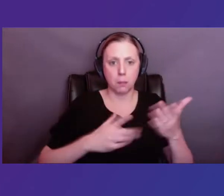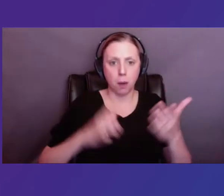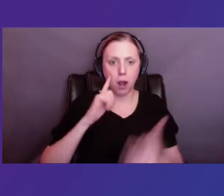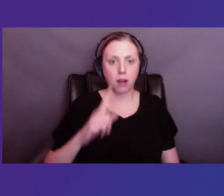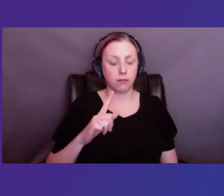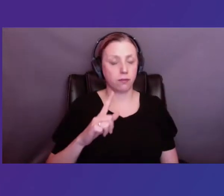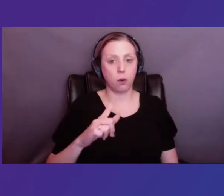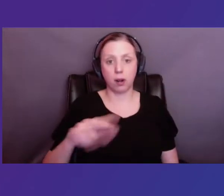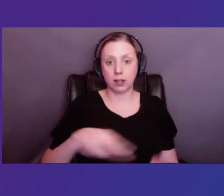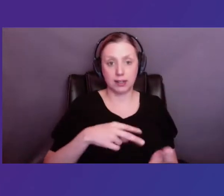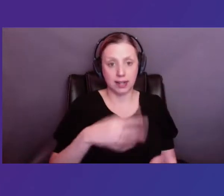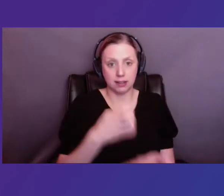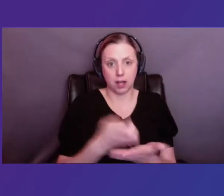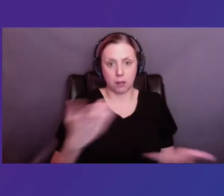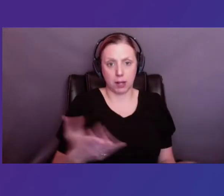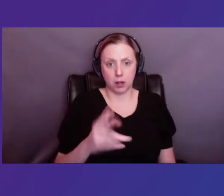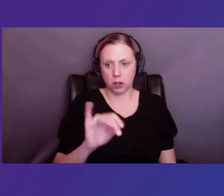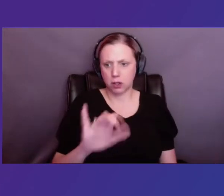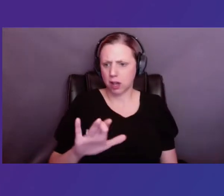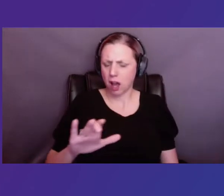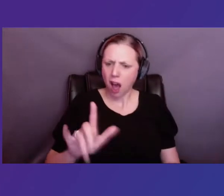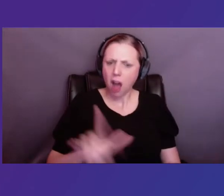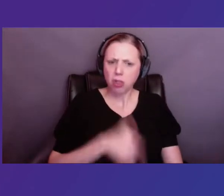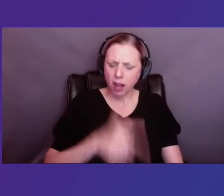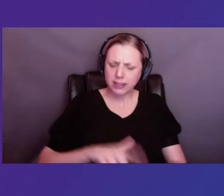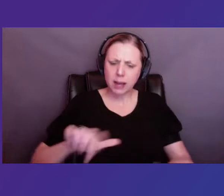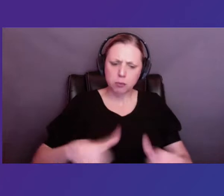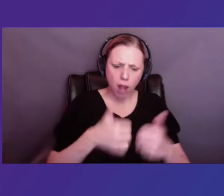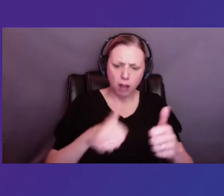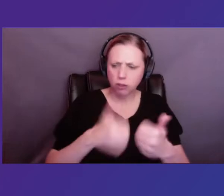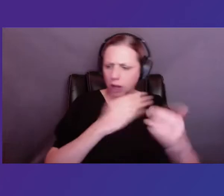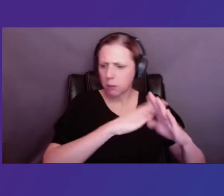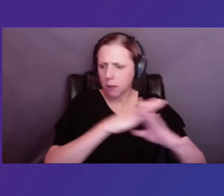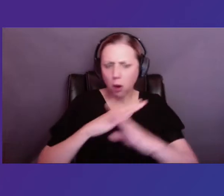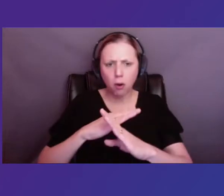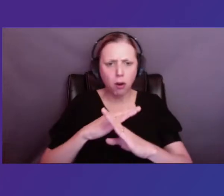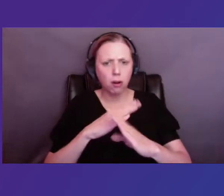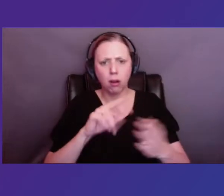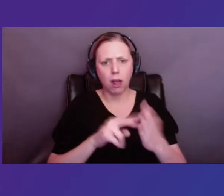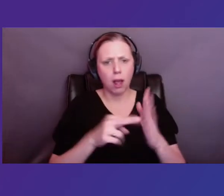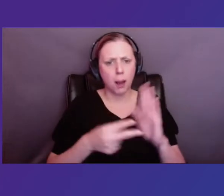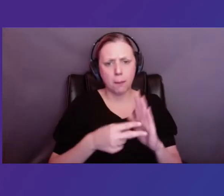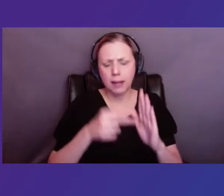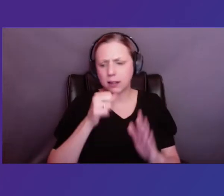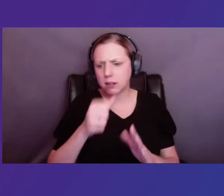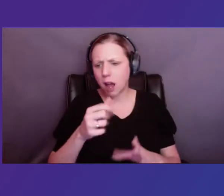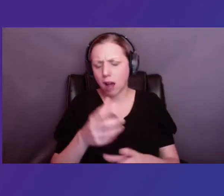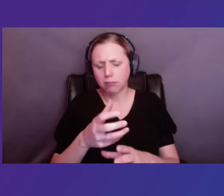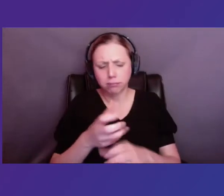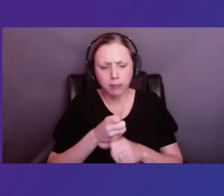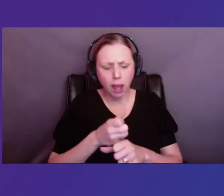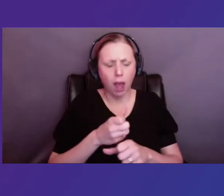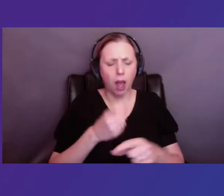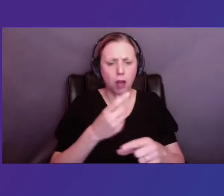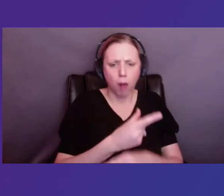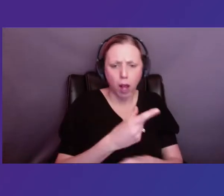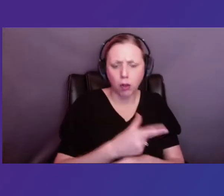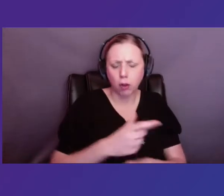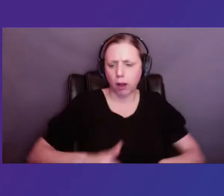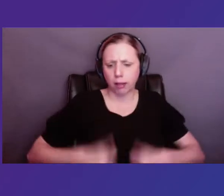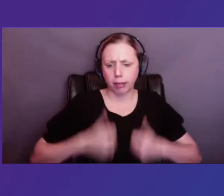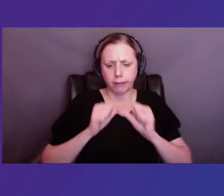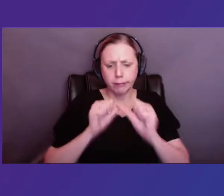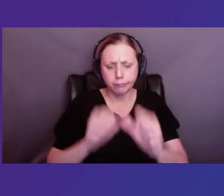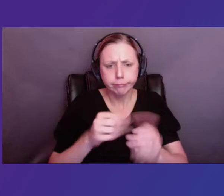have long faced challenges and barriers that don't allow them to access dignified wages and have sustainable